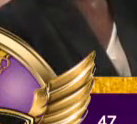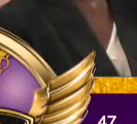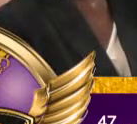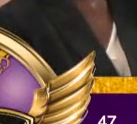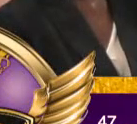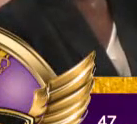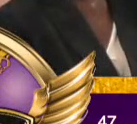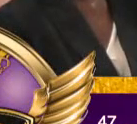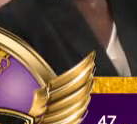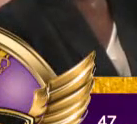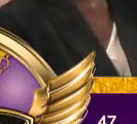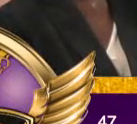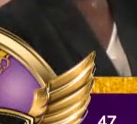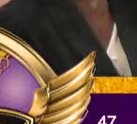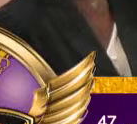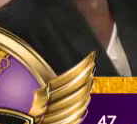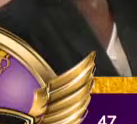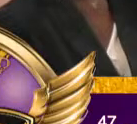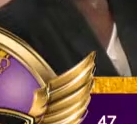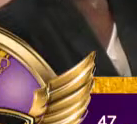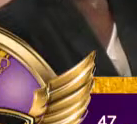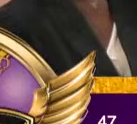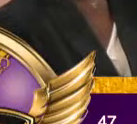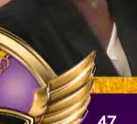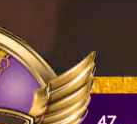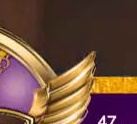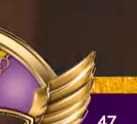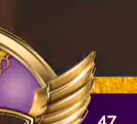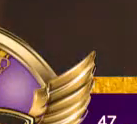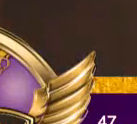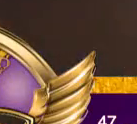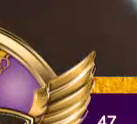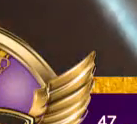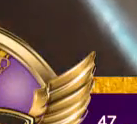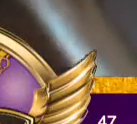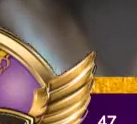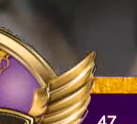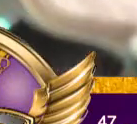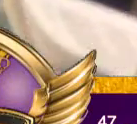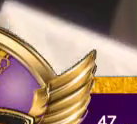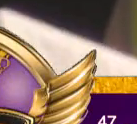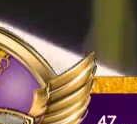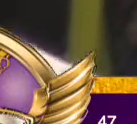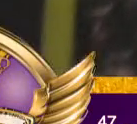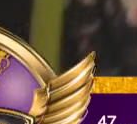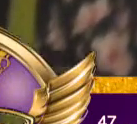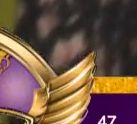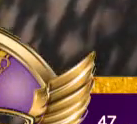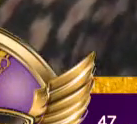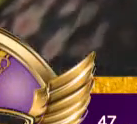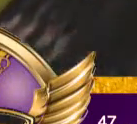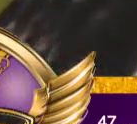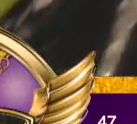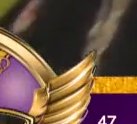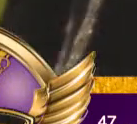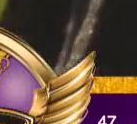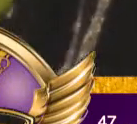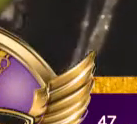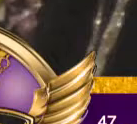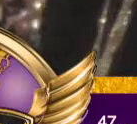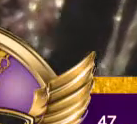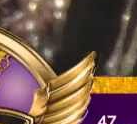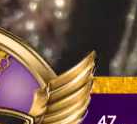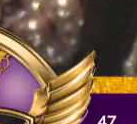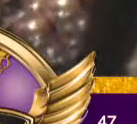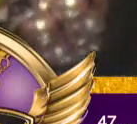that repentance and forgiveness of sins is to be proclaimed in his name to all nations,